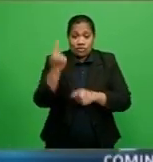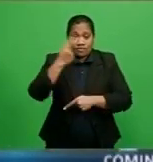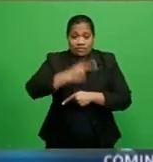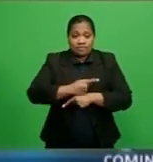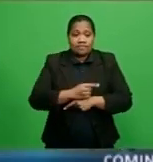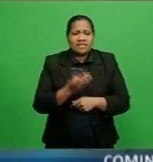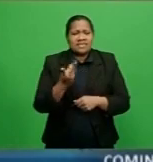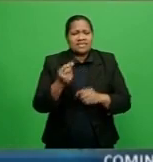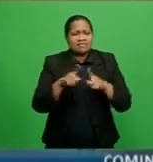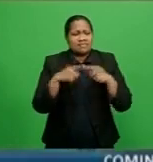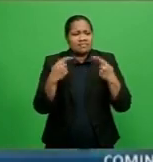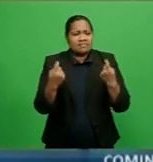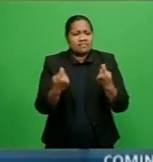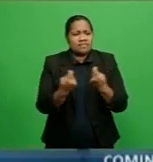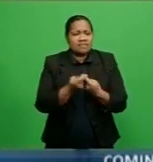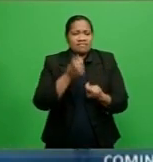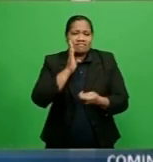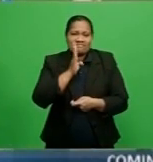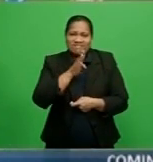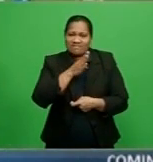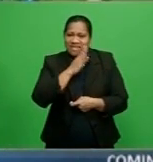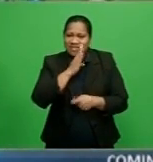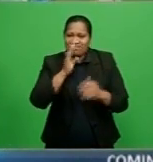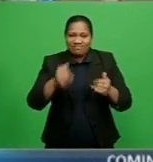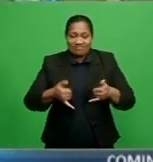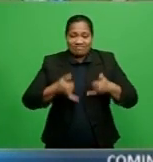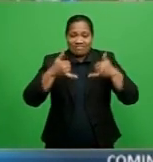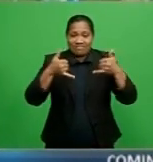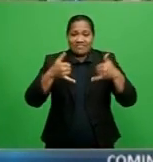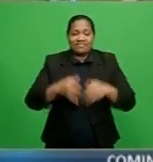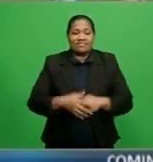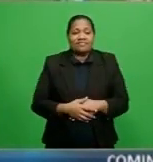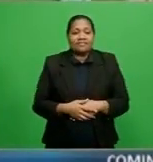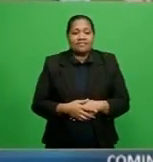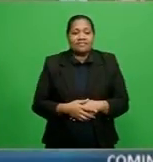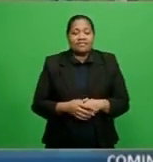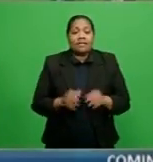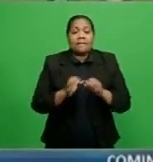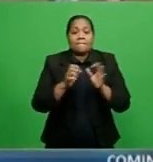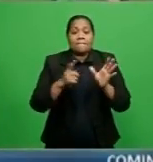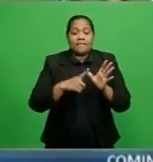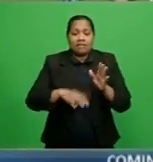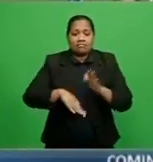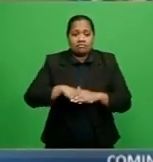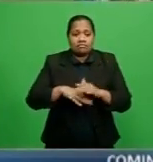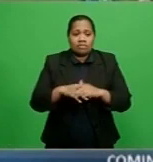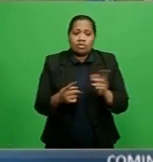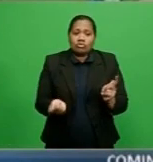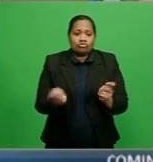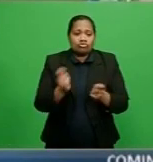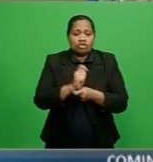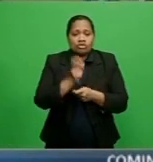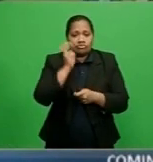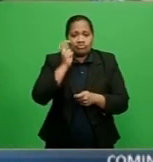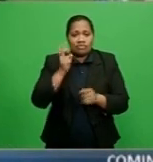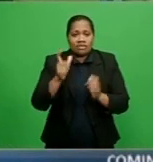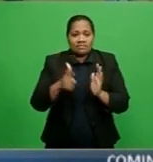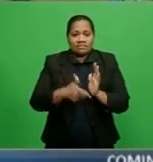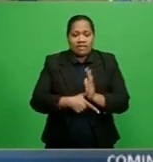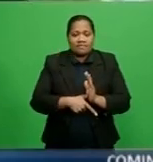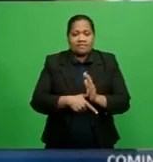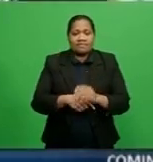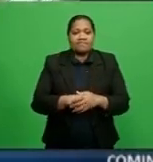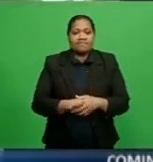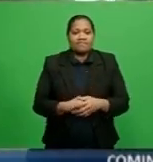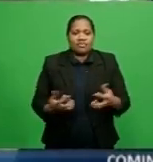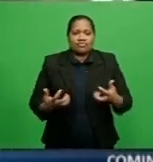Some teams may miss Fairbrother Challenge. And bar football change training time to suit game plan. This